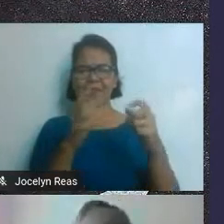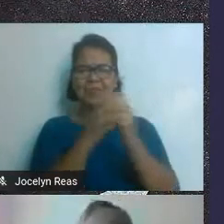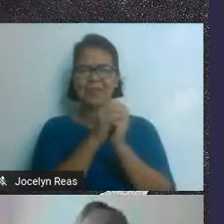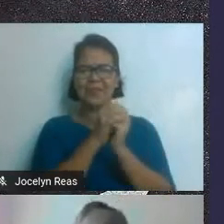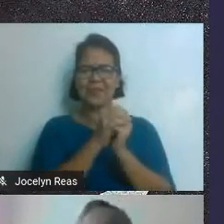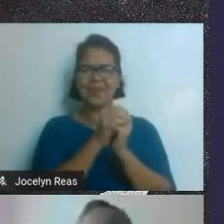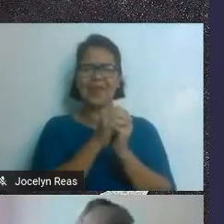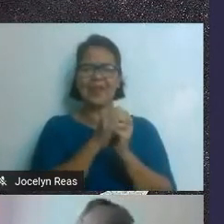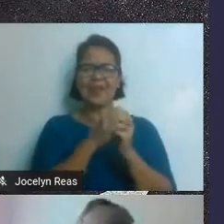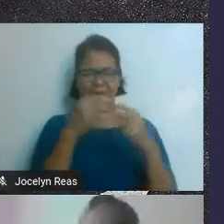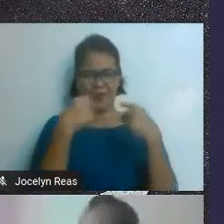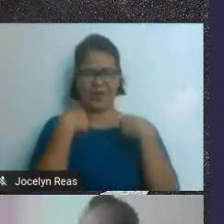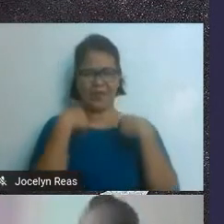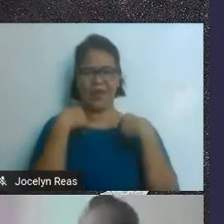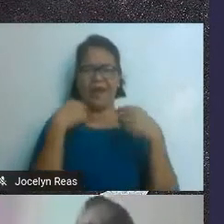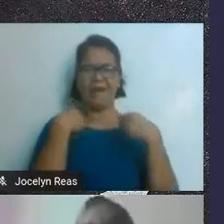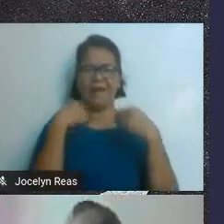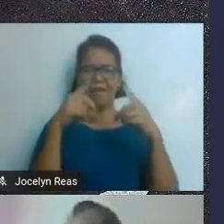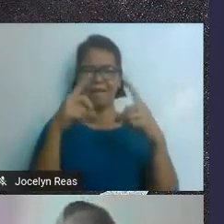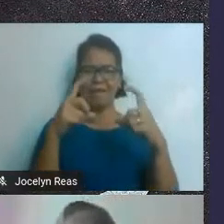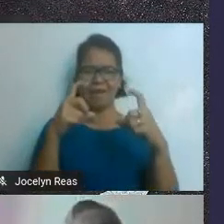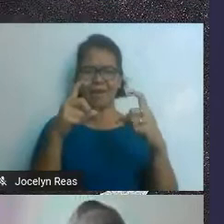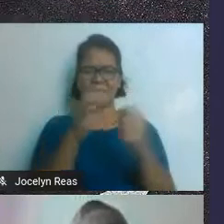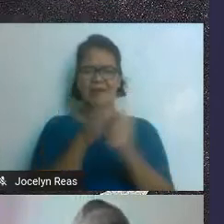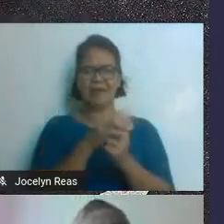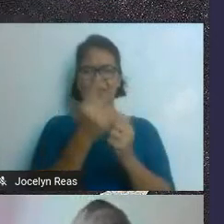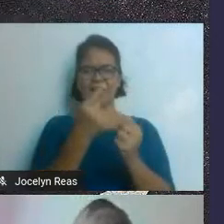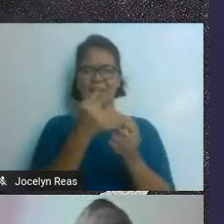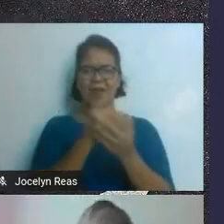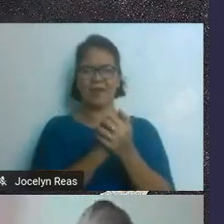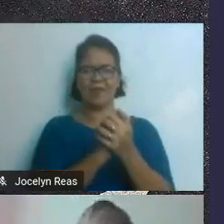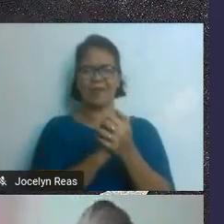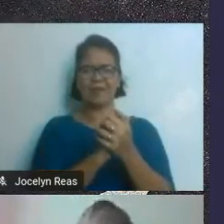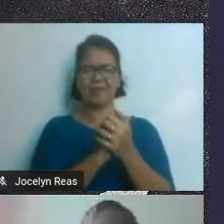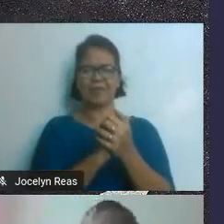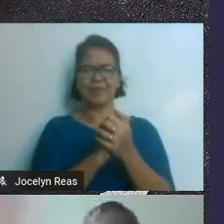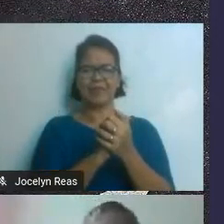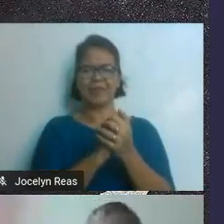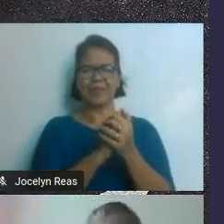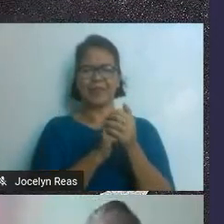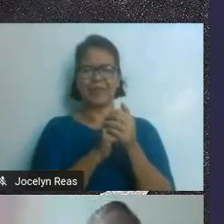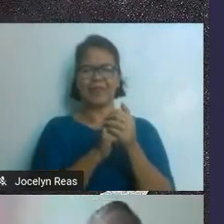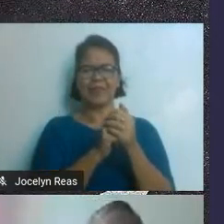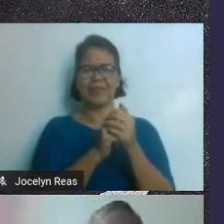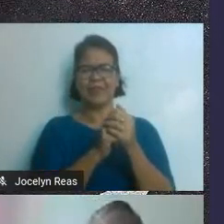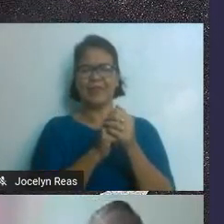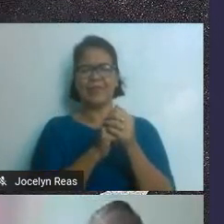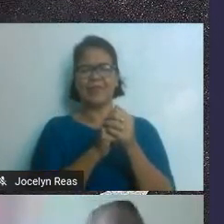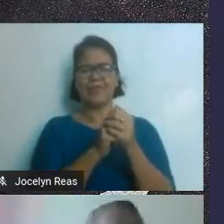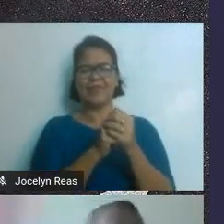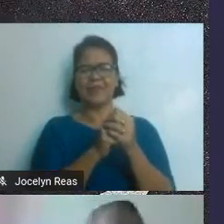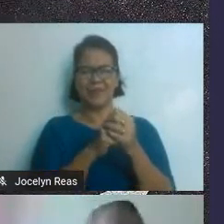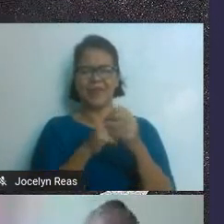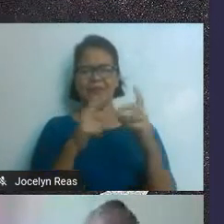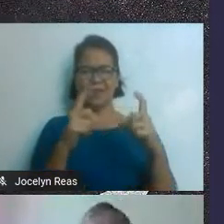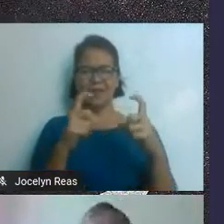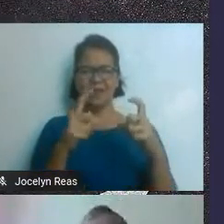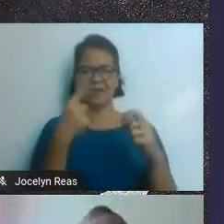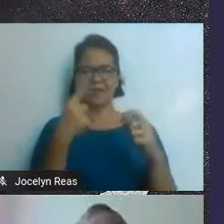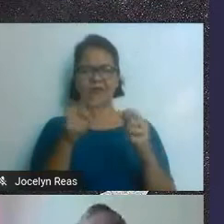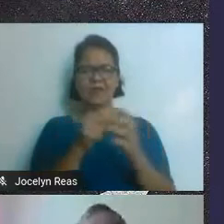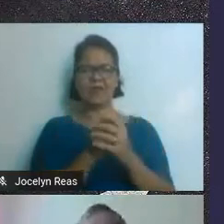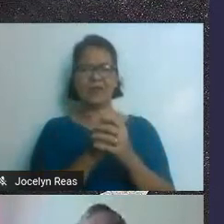the team, to send you the presentation. I'm going to share with them the presentation. Just ask from